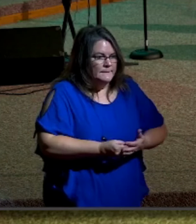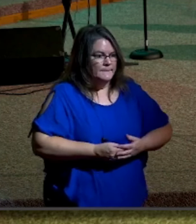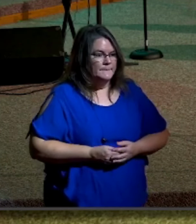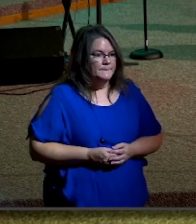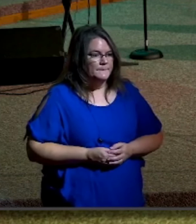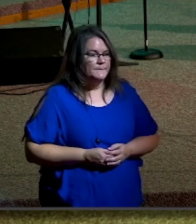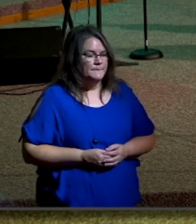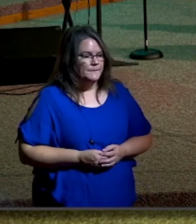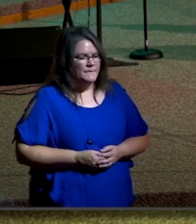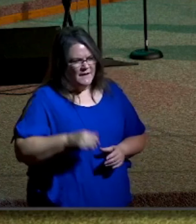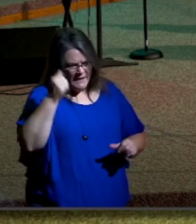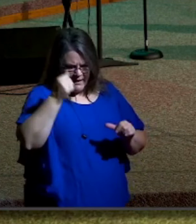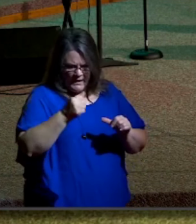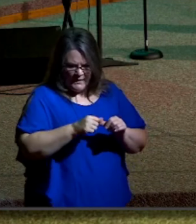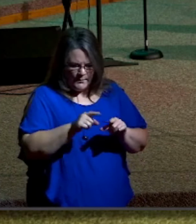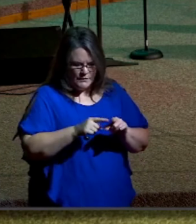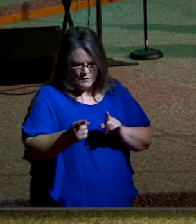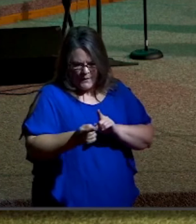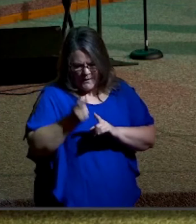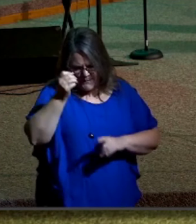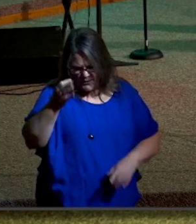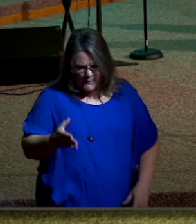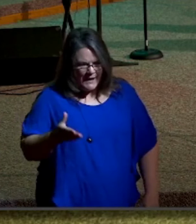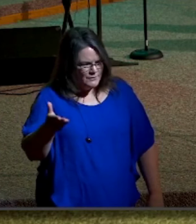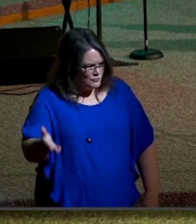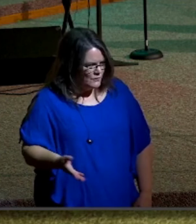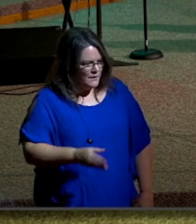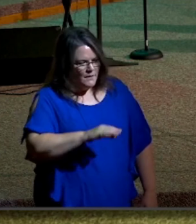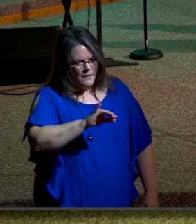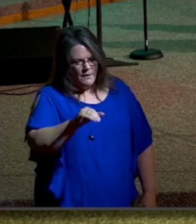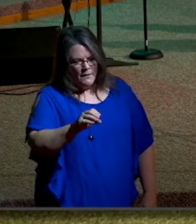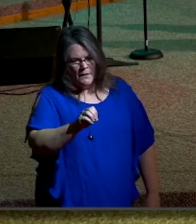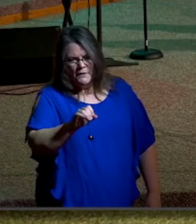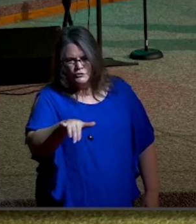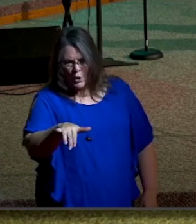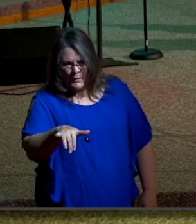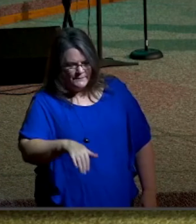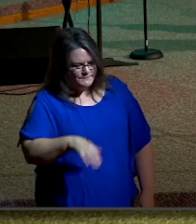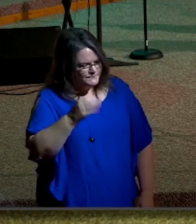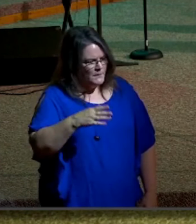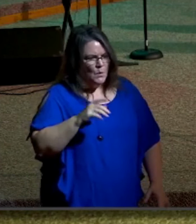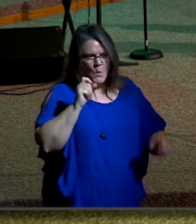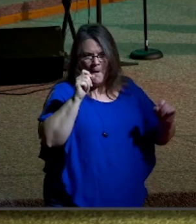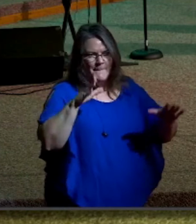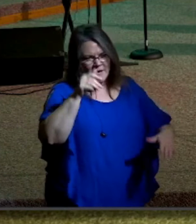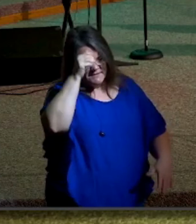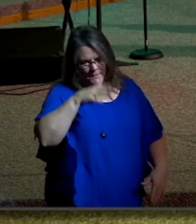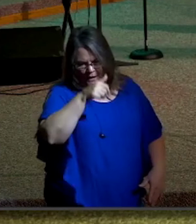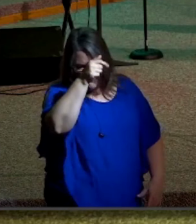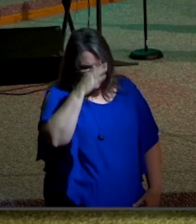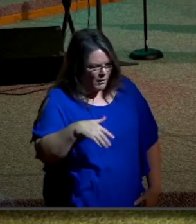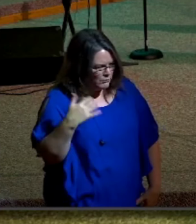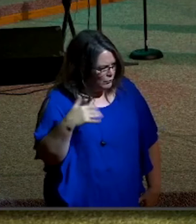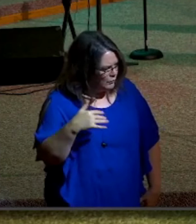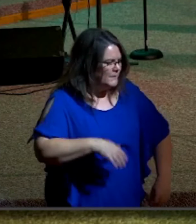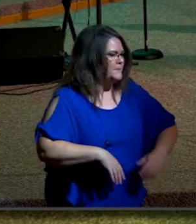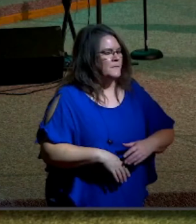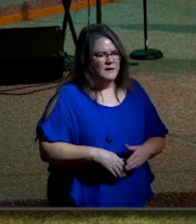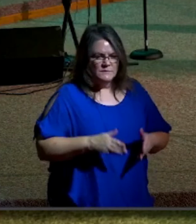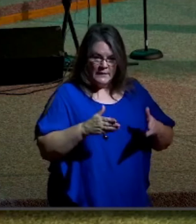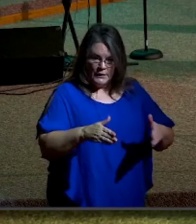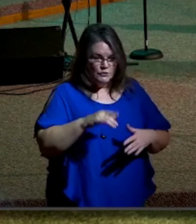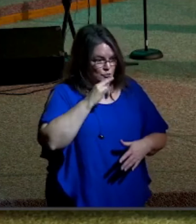I remember also met a pastor there. His name is Pastor Joey. Amazing man of God. He was one of those street kids that he grew up